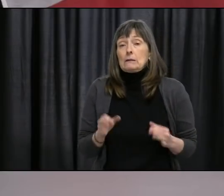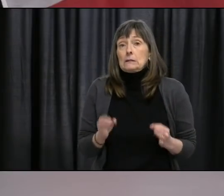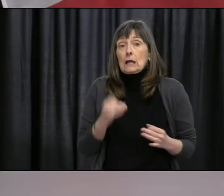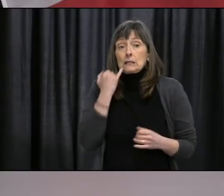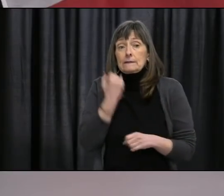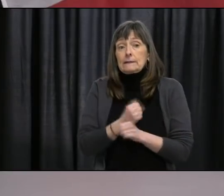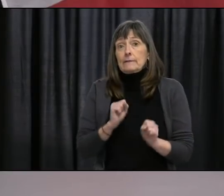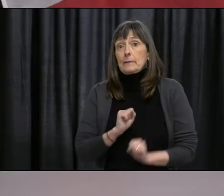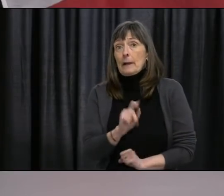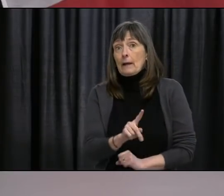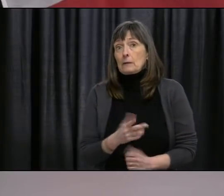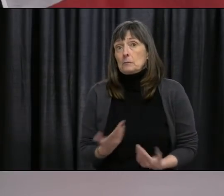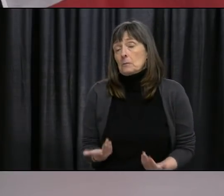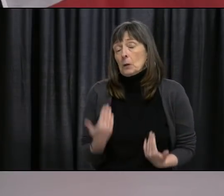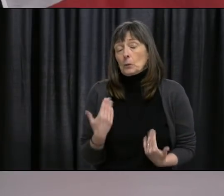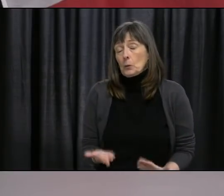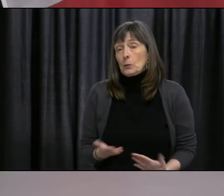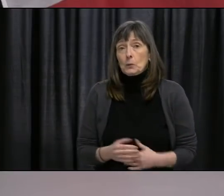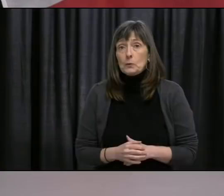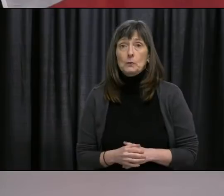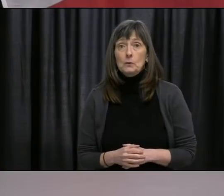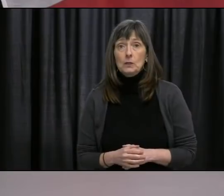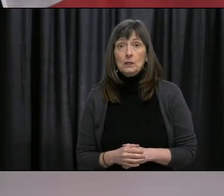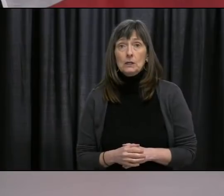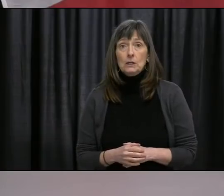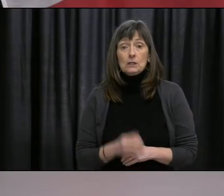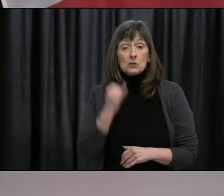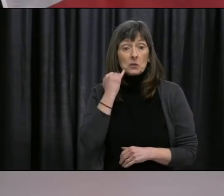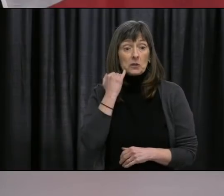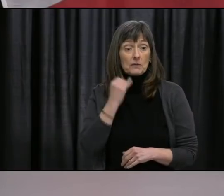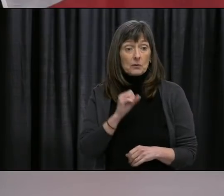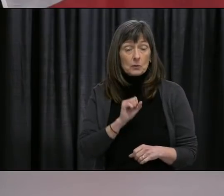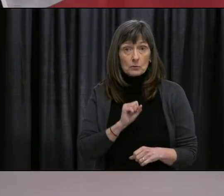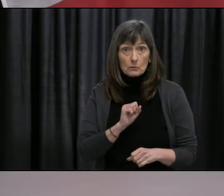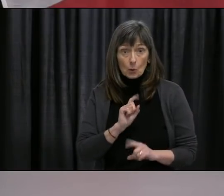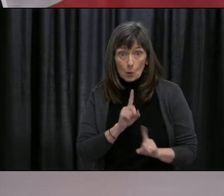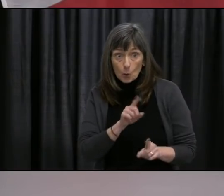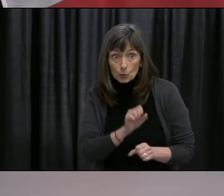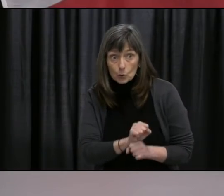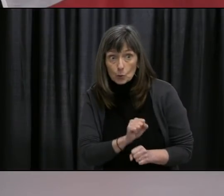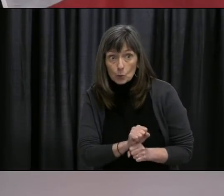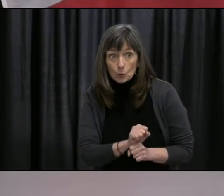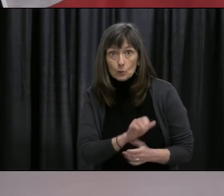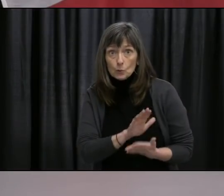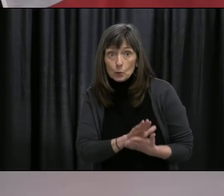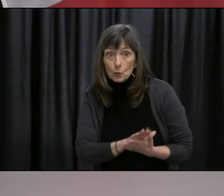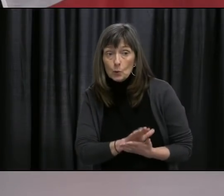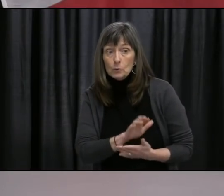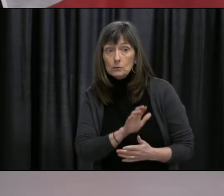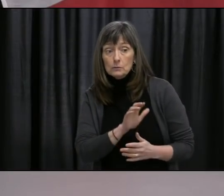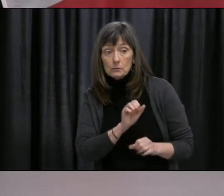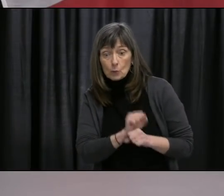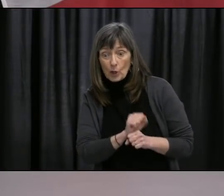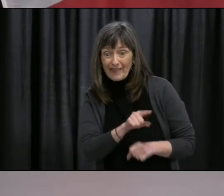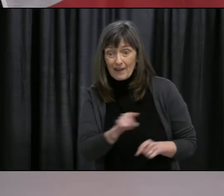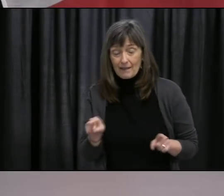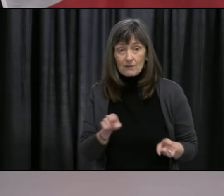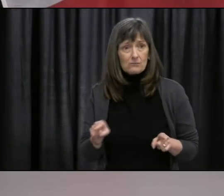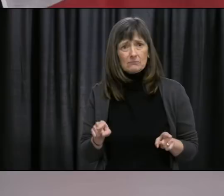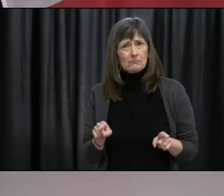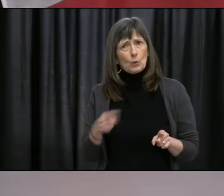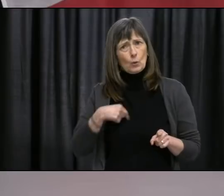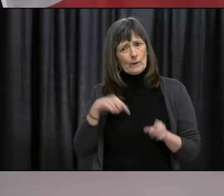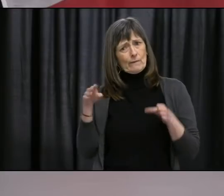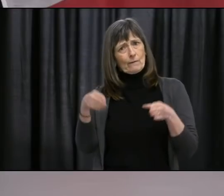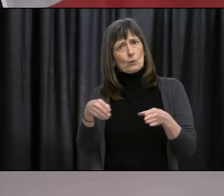year. And so making the decision to be in a school setting or working from home, really it's about support of the students. So our